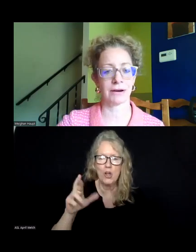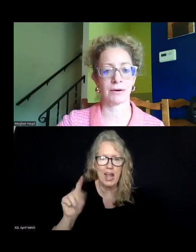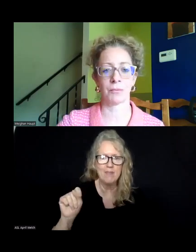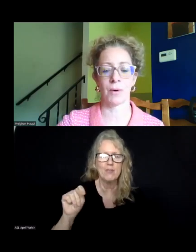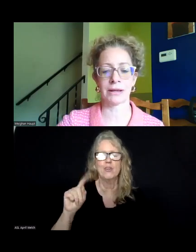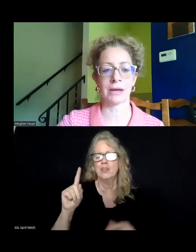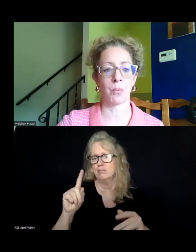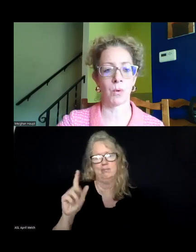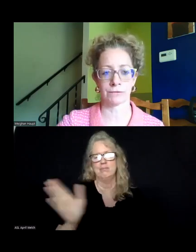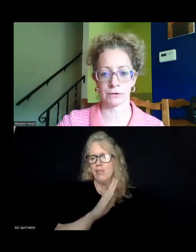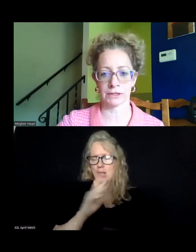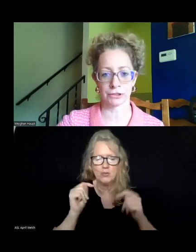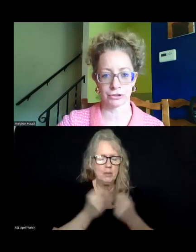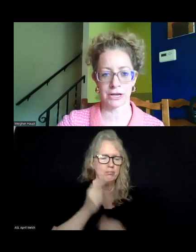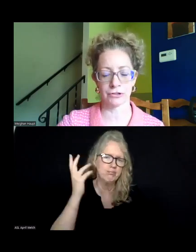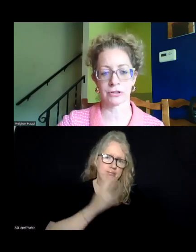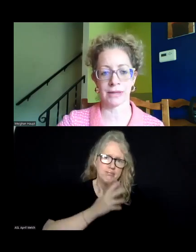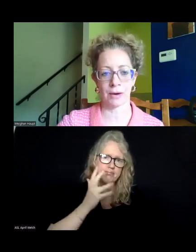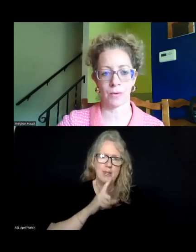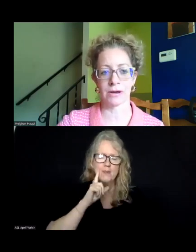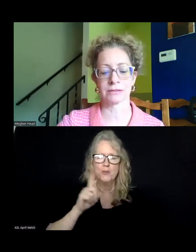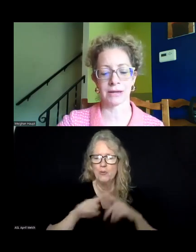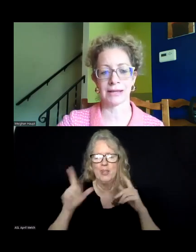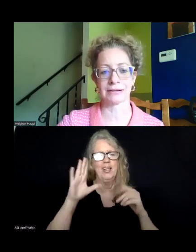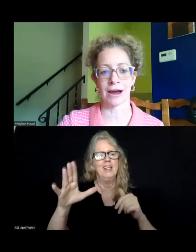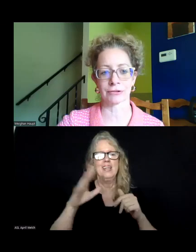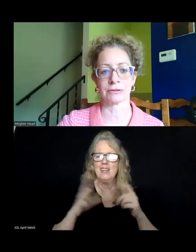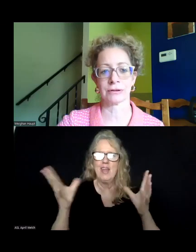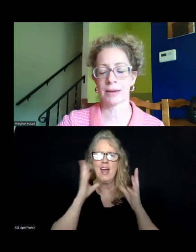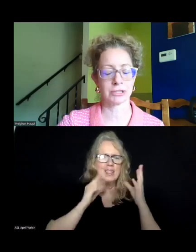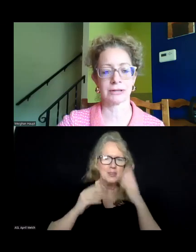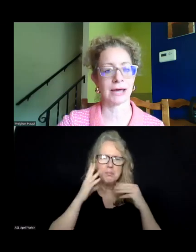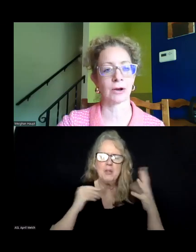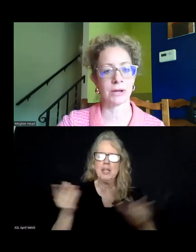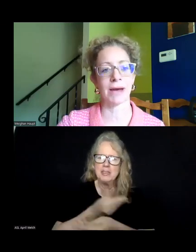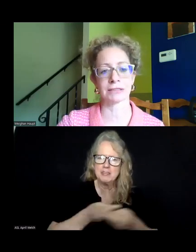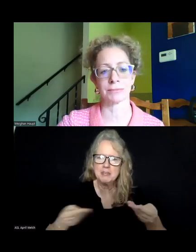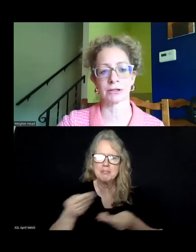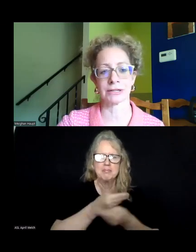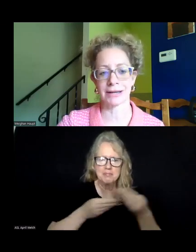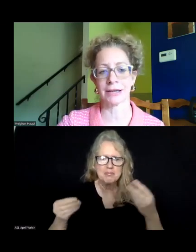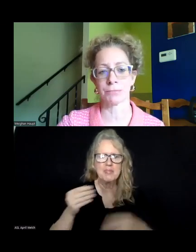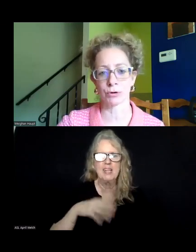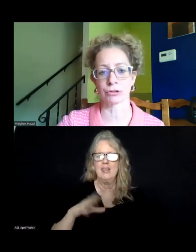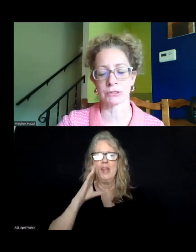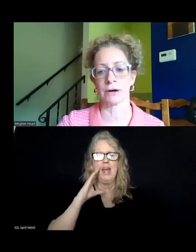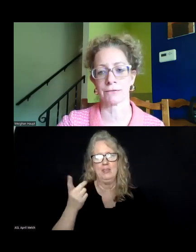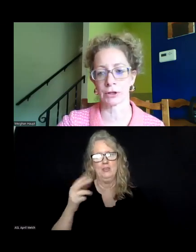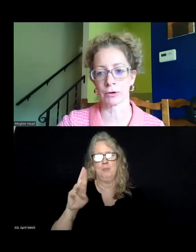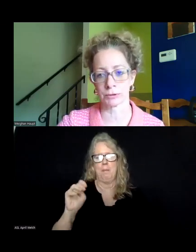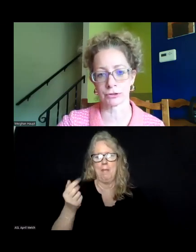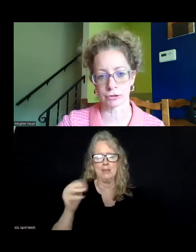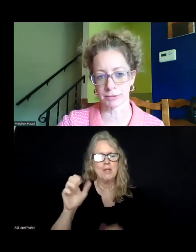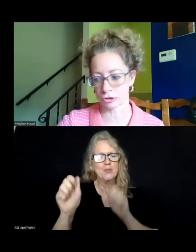Just what a wonderful exchange that was. And that that Queen Maxima could attend portions